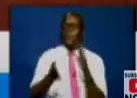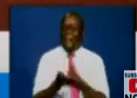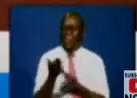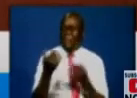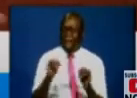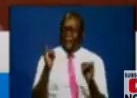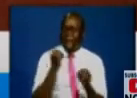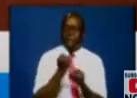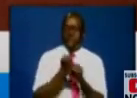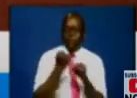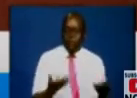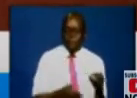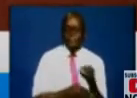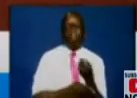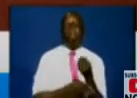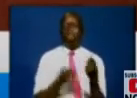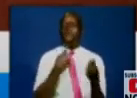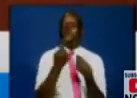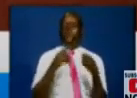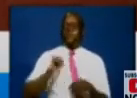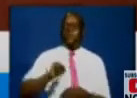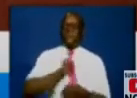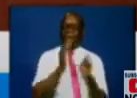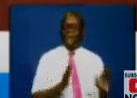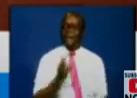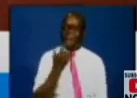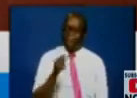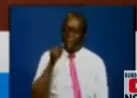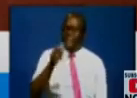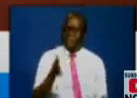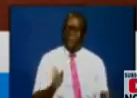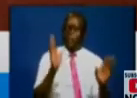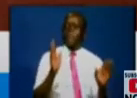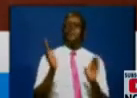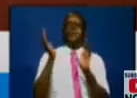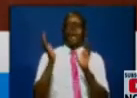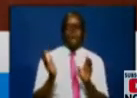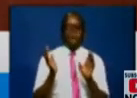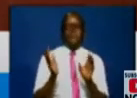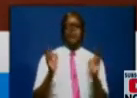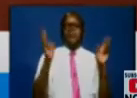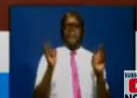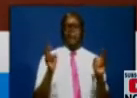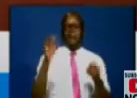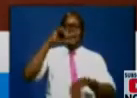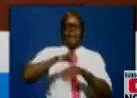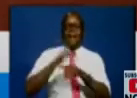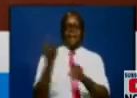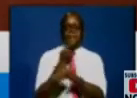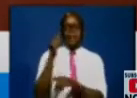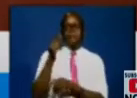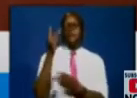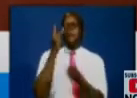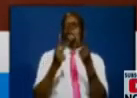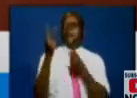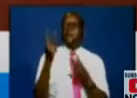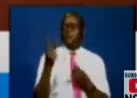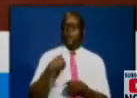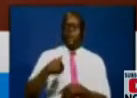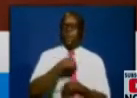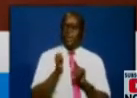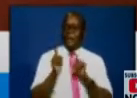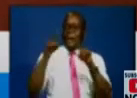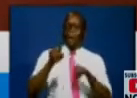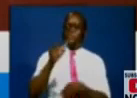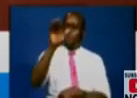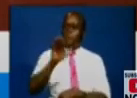trying to talk to the senators and say this is the weight of the matter, get divergent views. And Mr. Speaker, we come to the floor of the